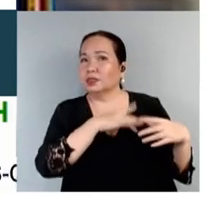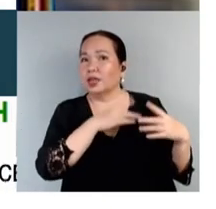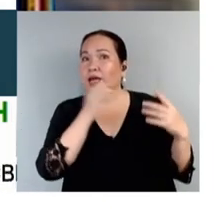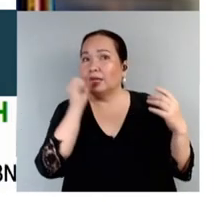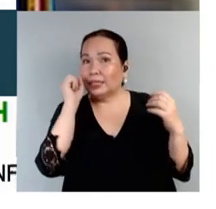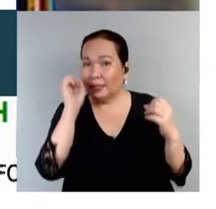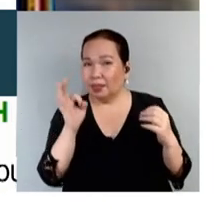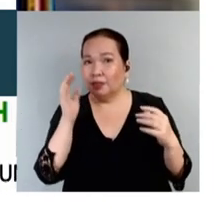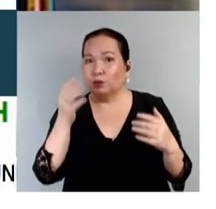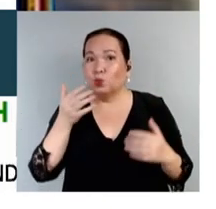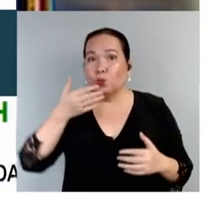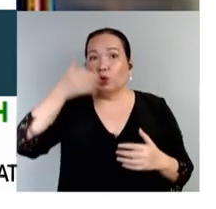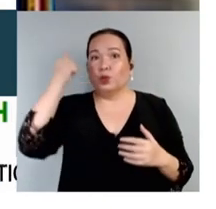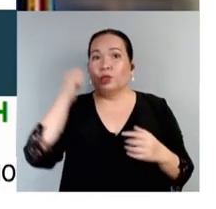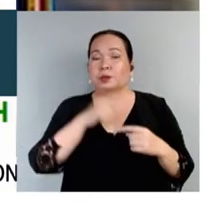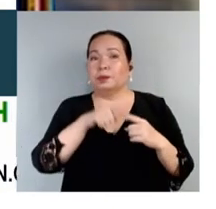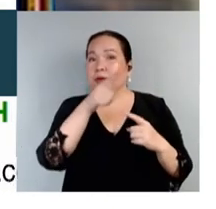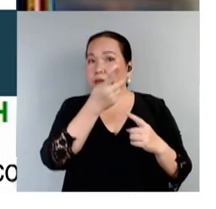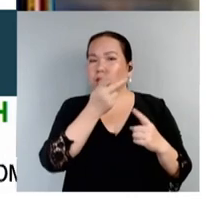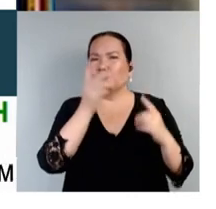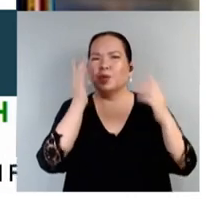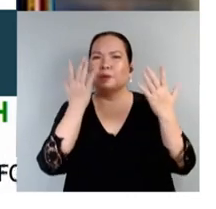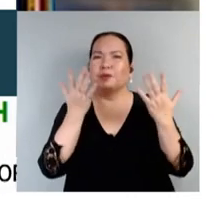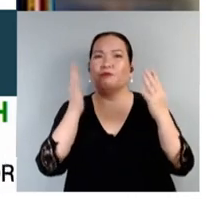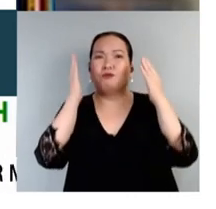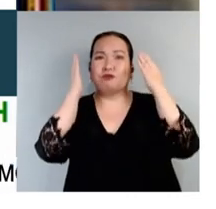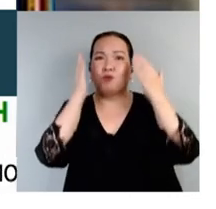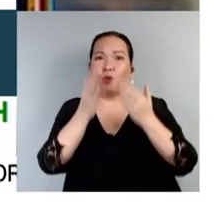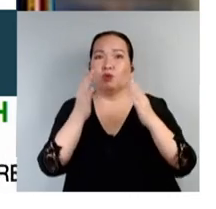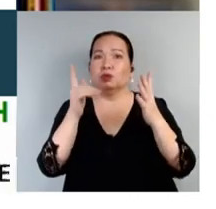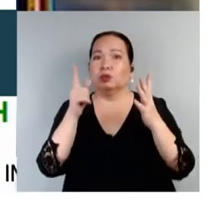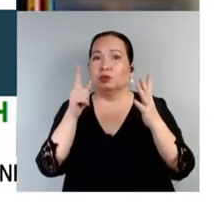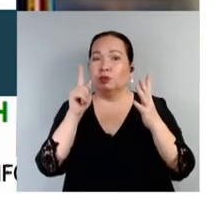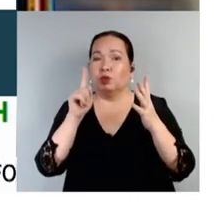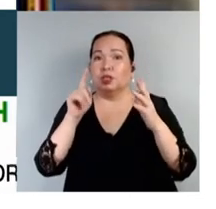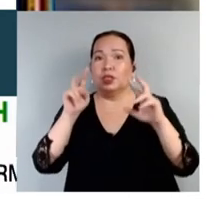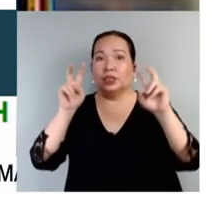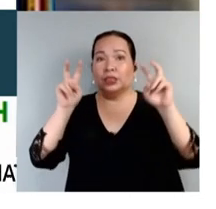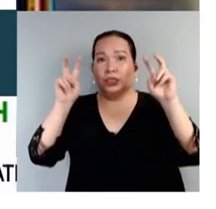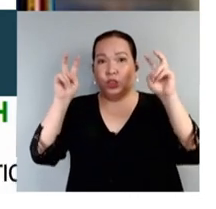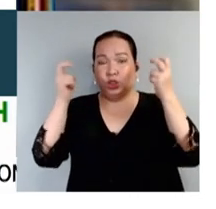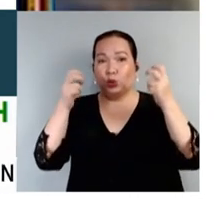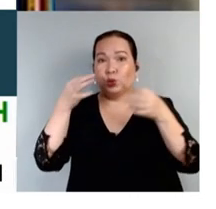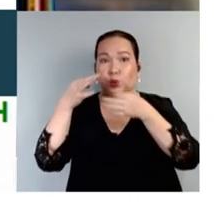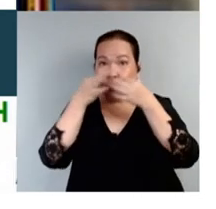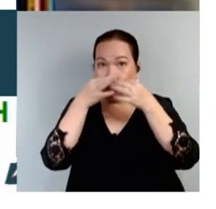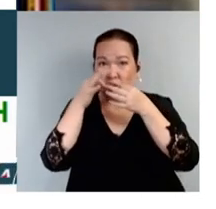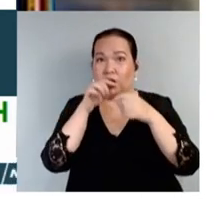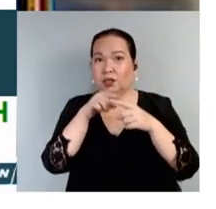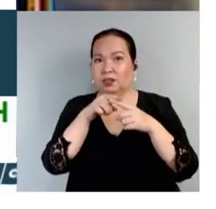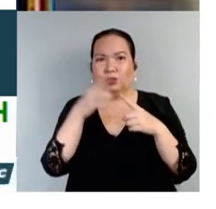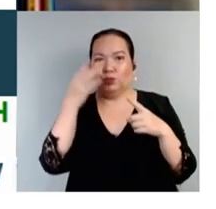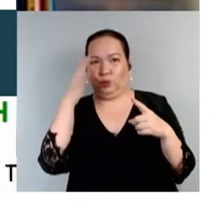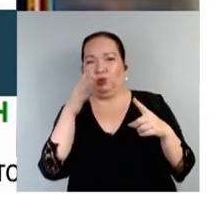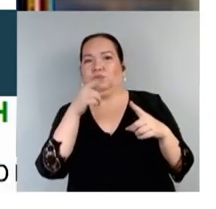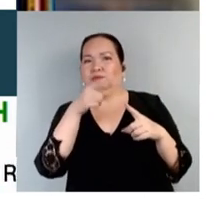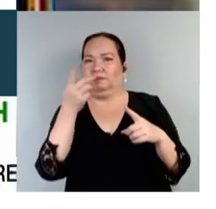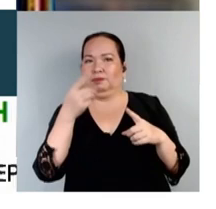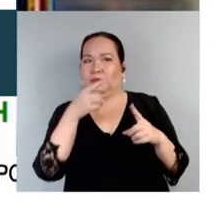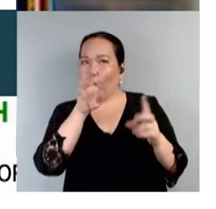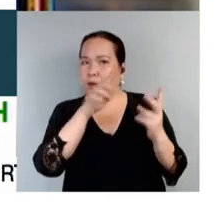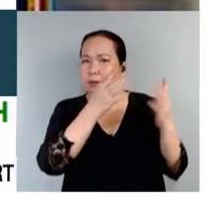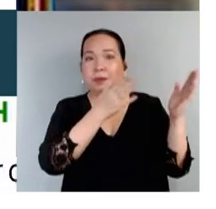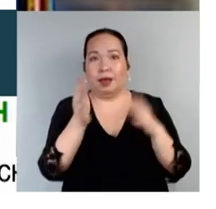As to the focus on the issue of drugs, of course, it remains a